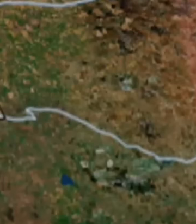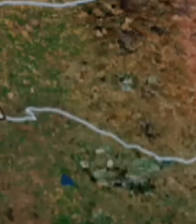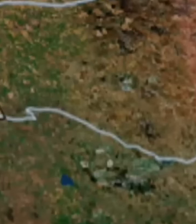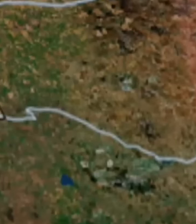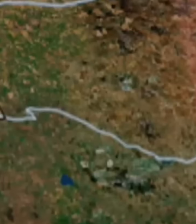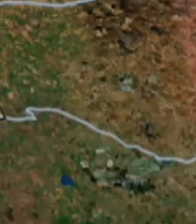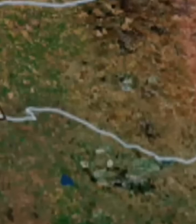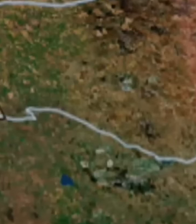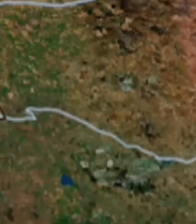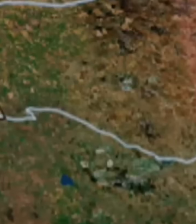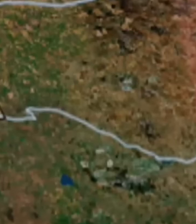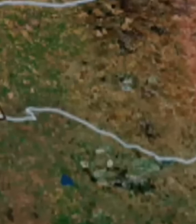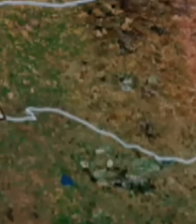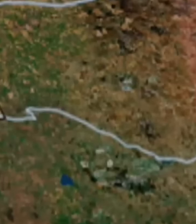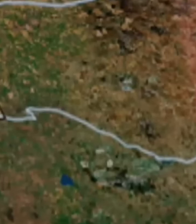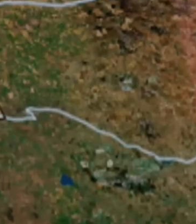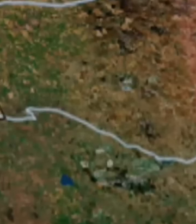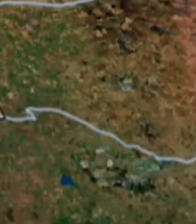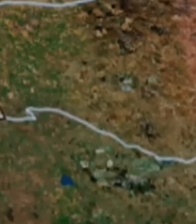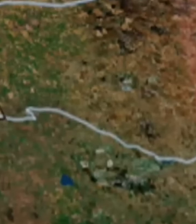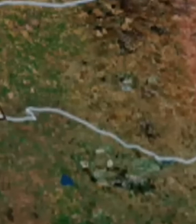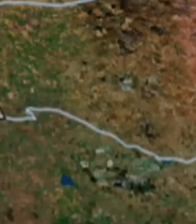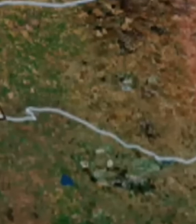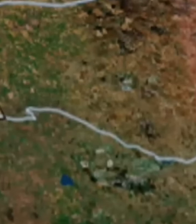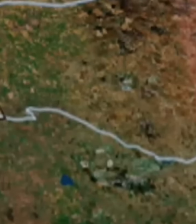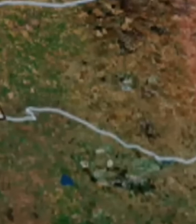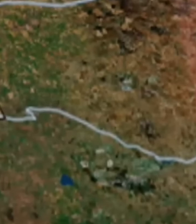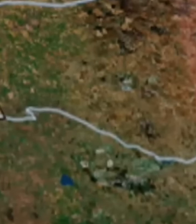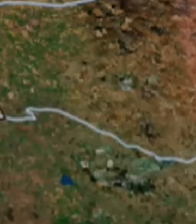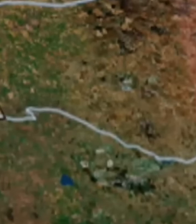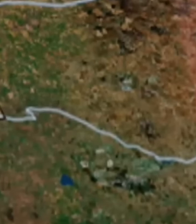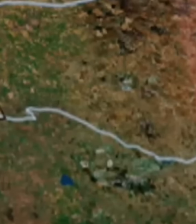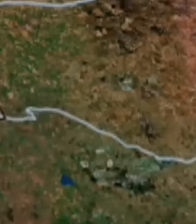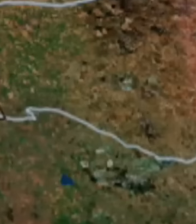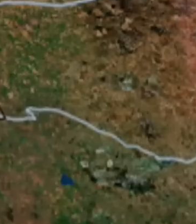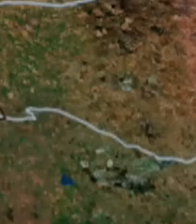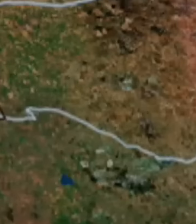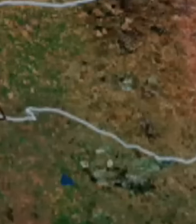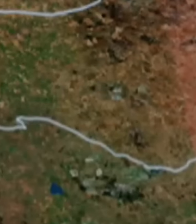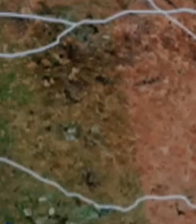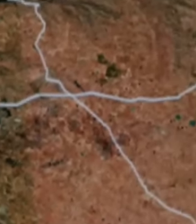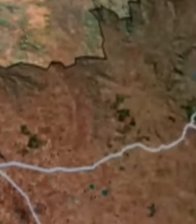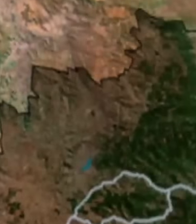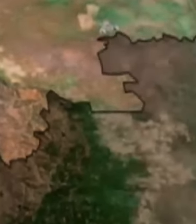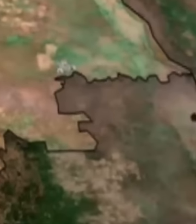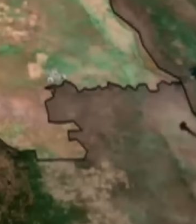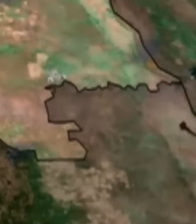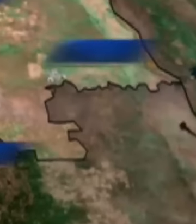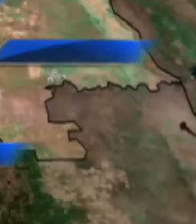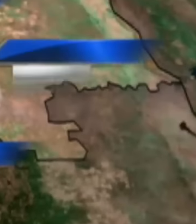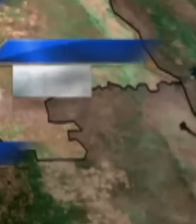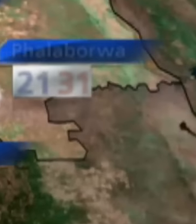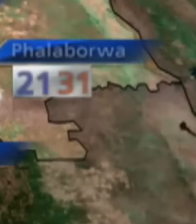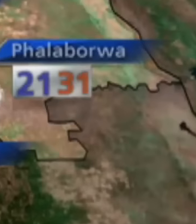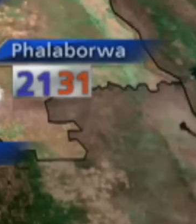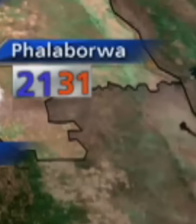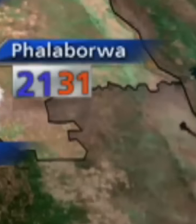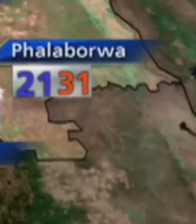fela ho mashome a mararo ka ofela ha re fer ena geng le hona ka Cottonville re gati tlahle ka le fela ho le shomela metse mmedi ho fitla ho mashome